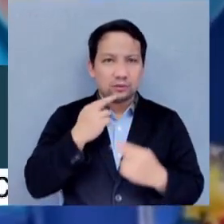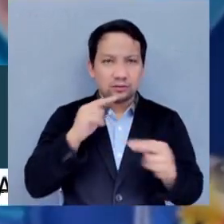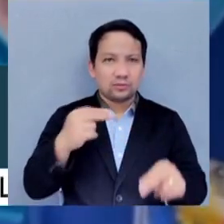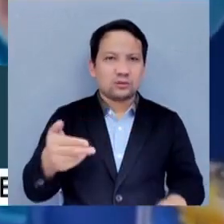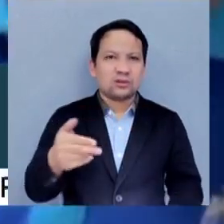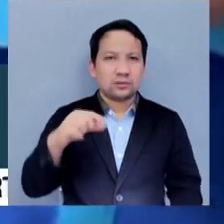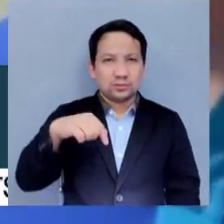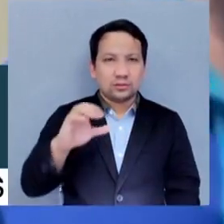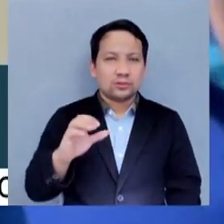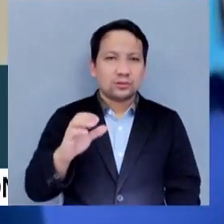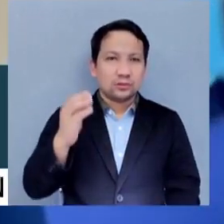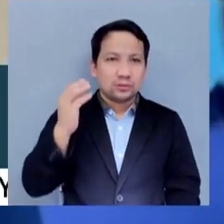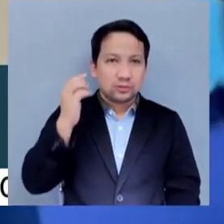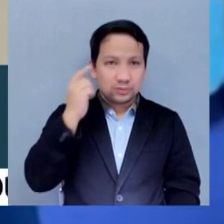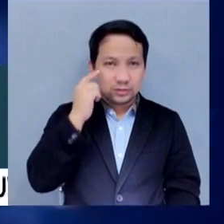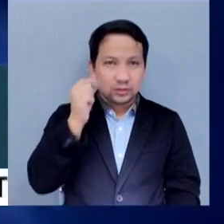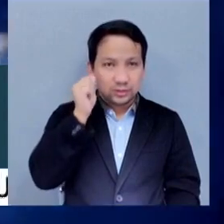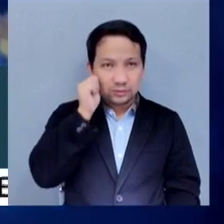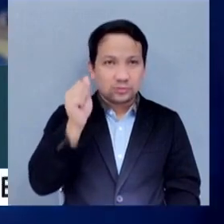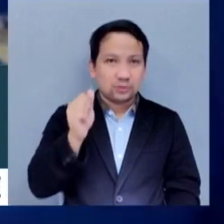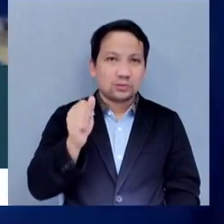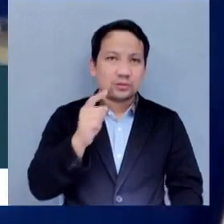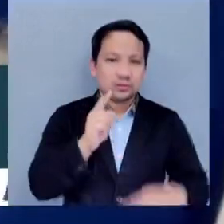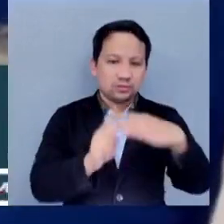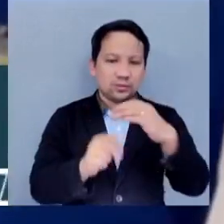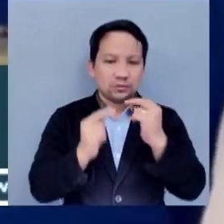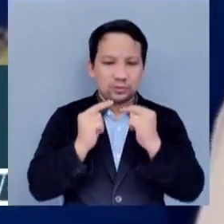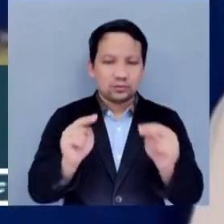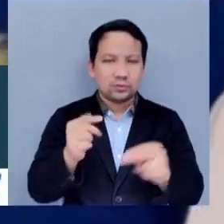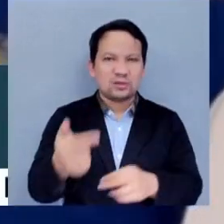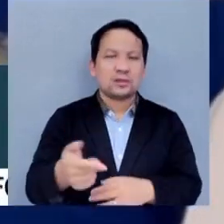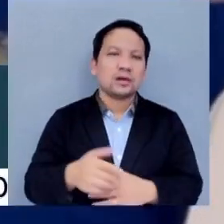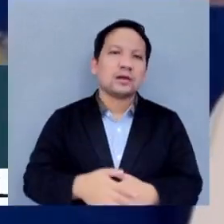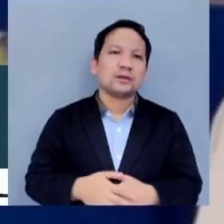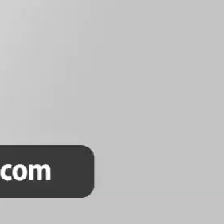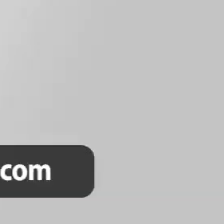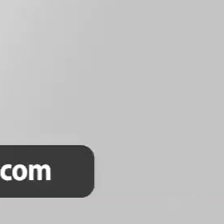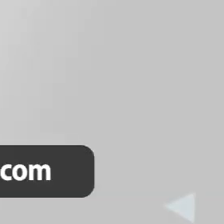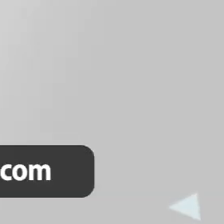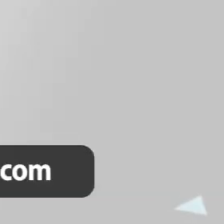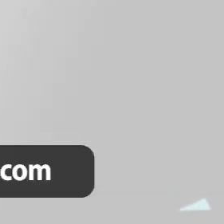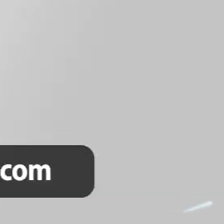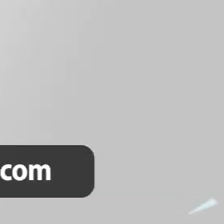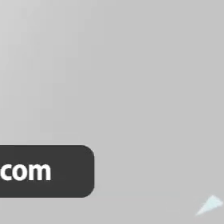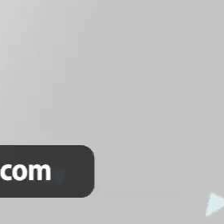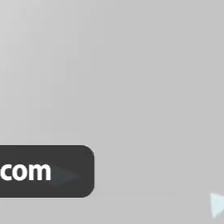Zian Ambrosio, ABS-CBN News. Thanks a lot, Zian Ambrosio. And